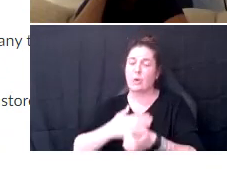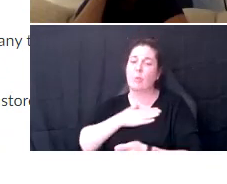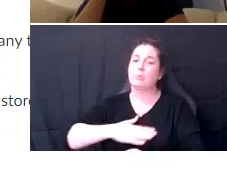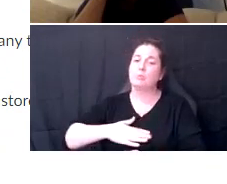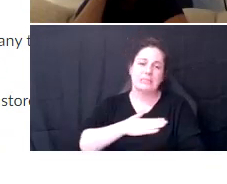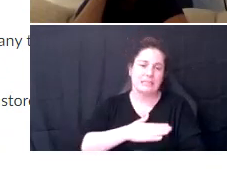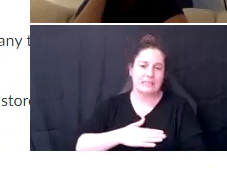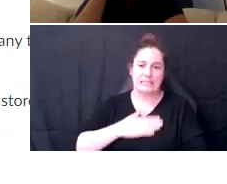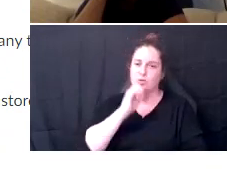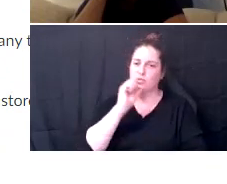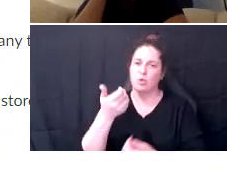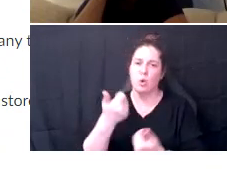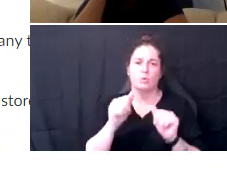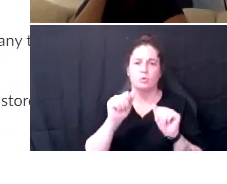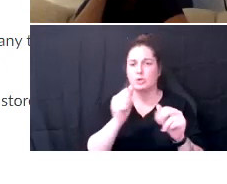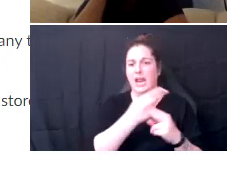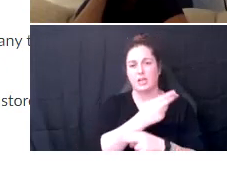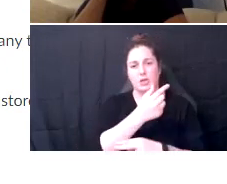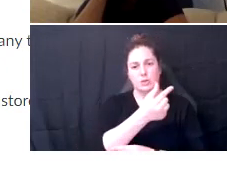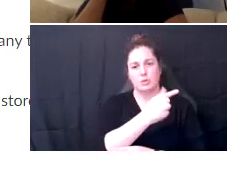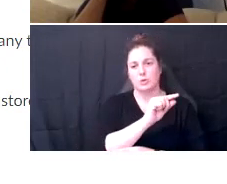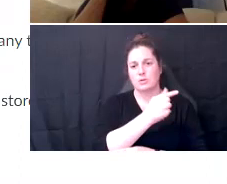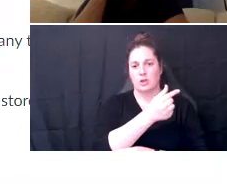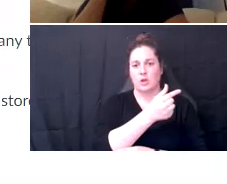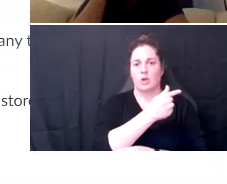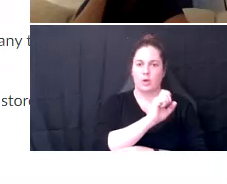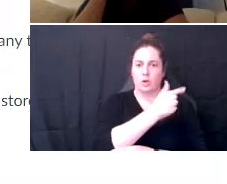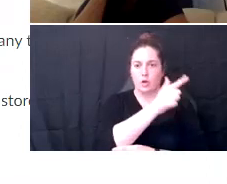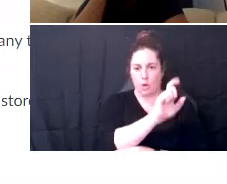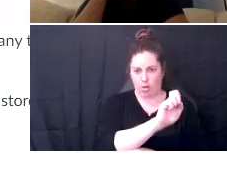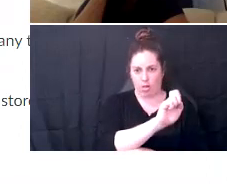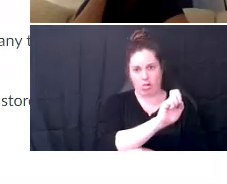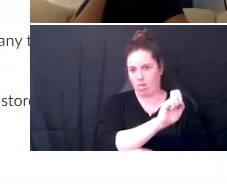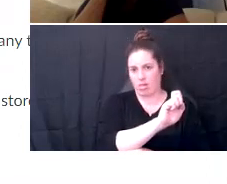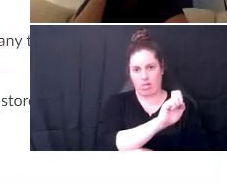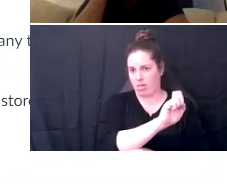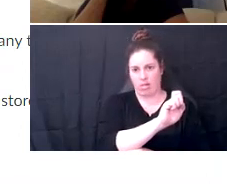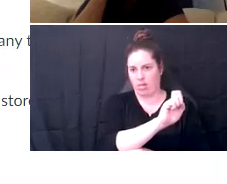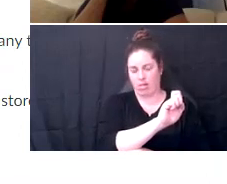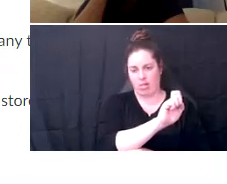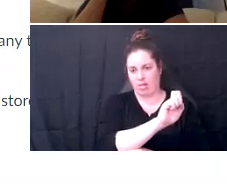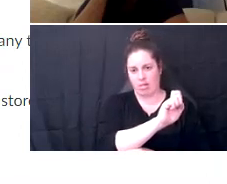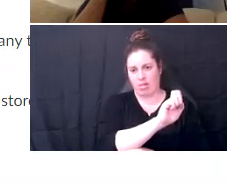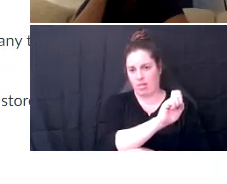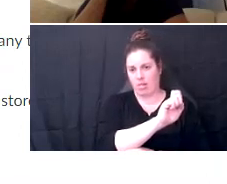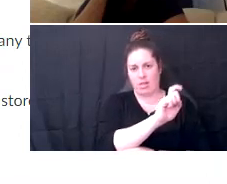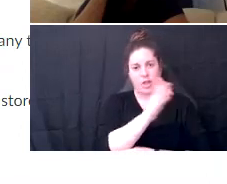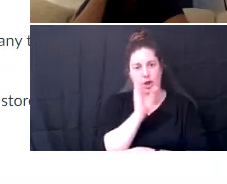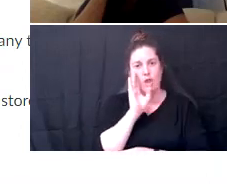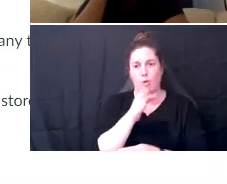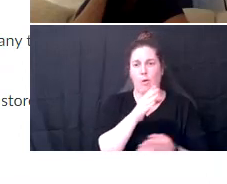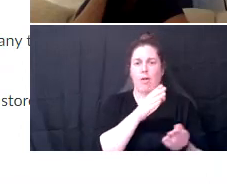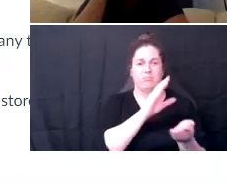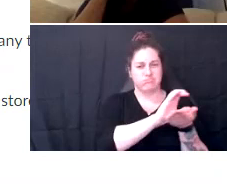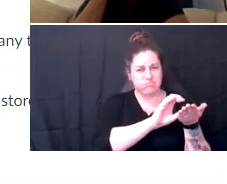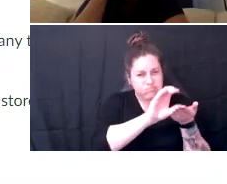to Google and find an article, because a lot of times, if that happens, you'll spend money. And then if